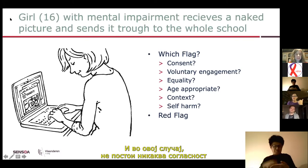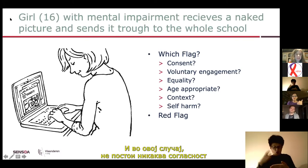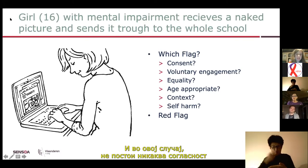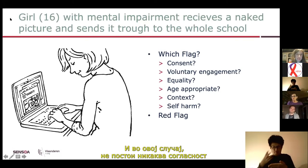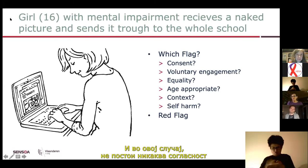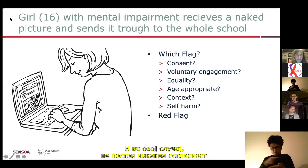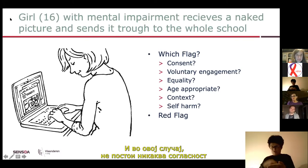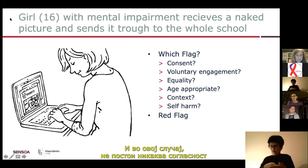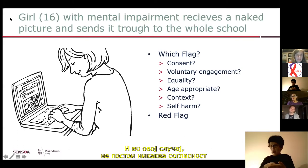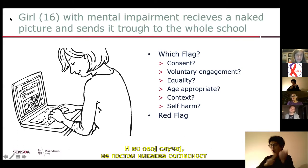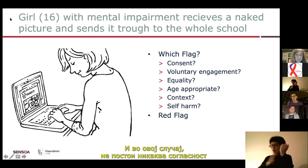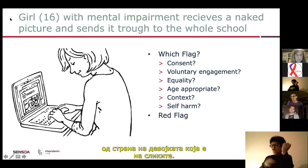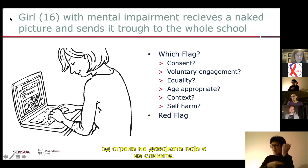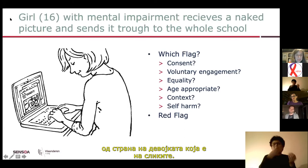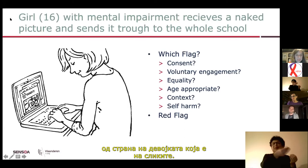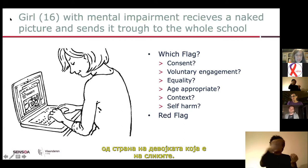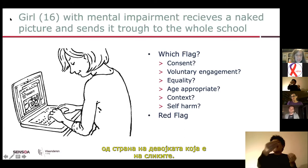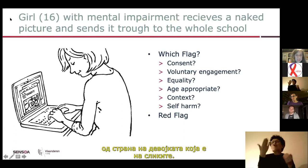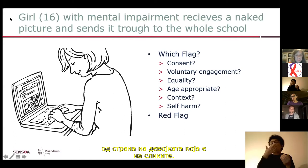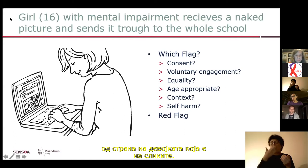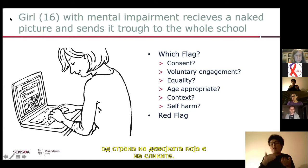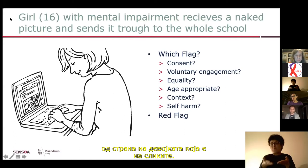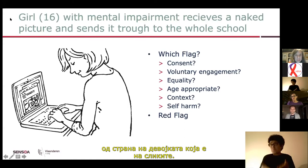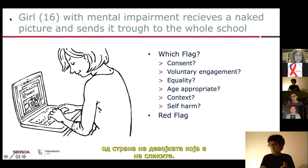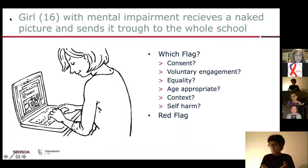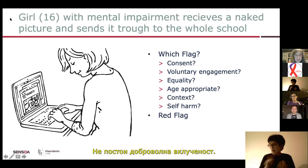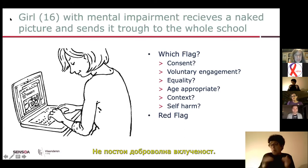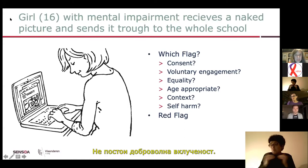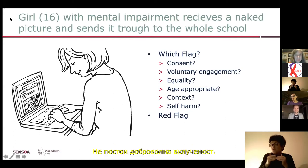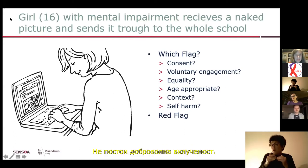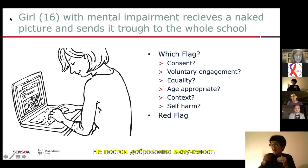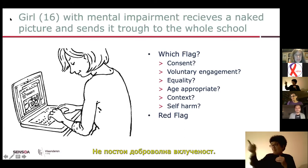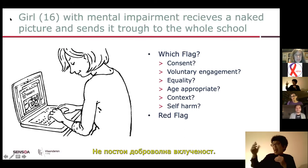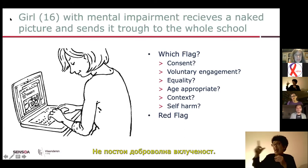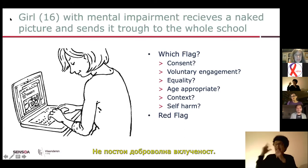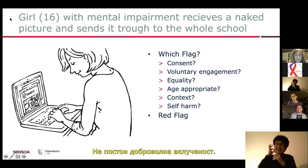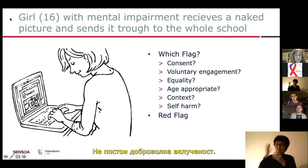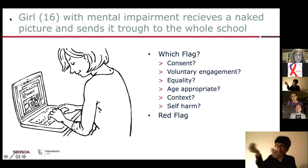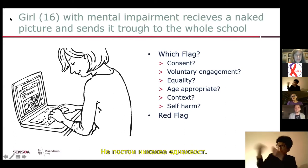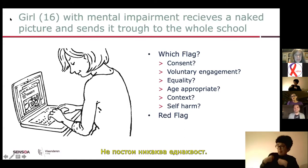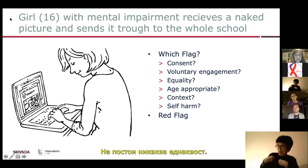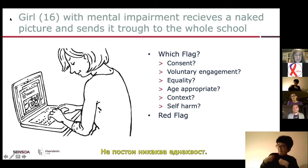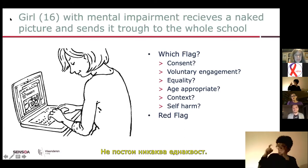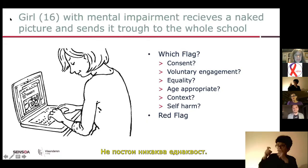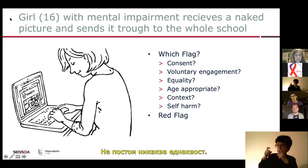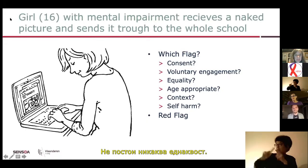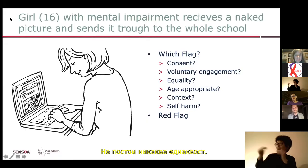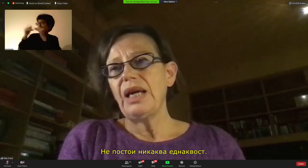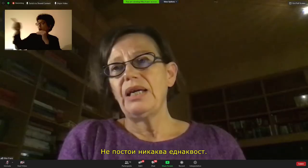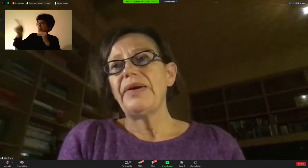there is no consent of the girl whose picture is sent. There is no voluntary engagement. There's no